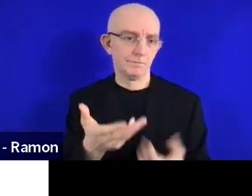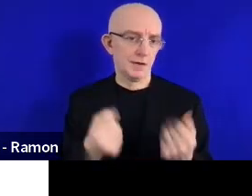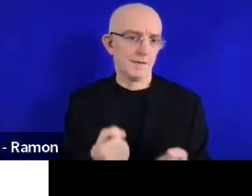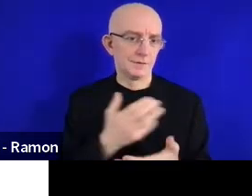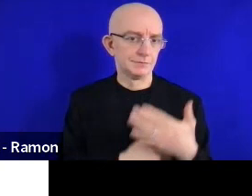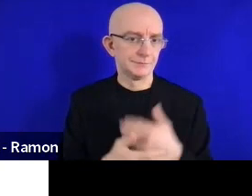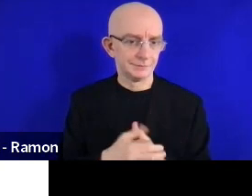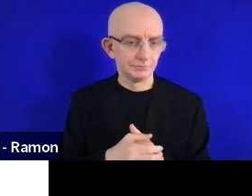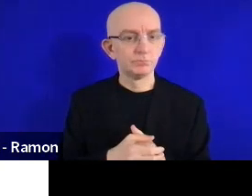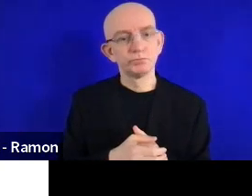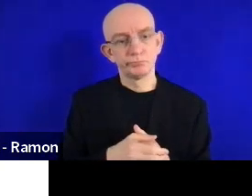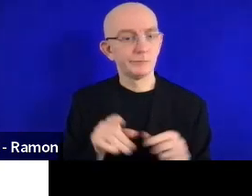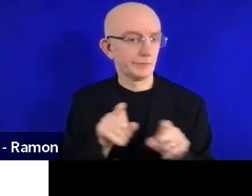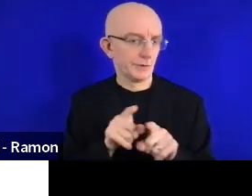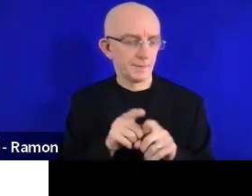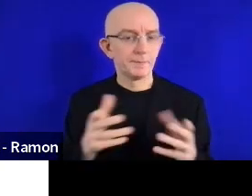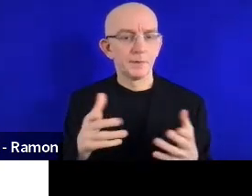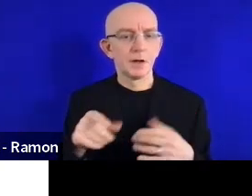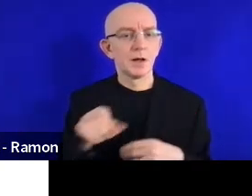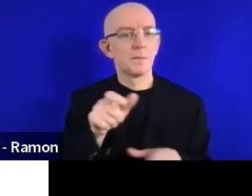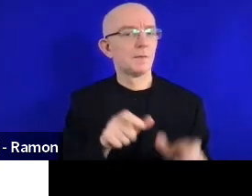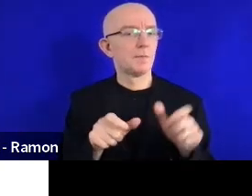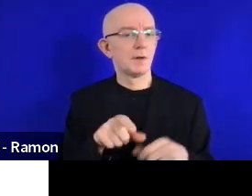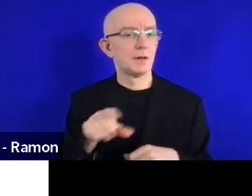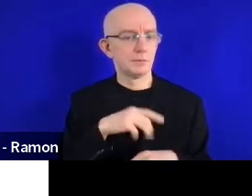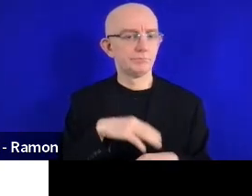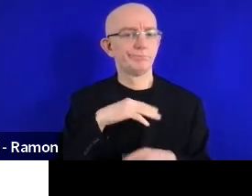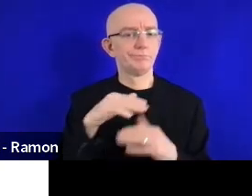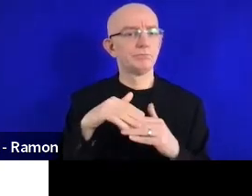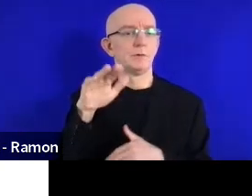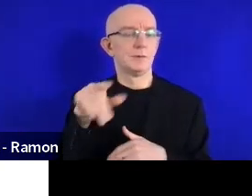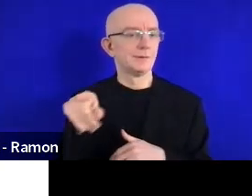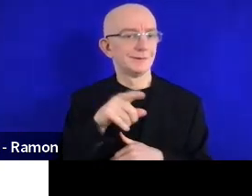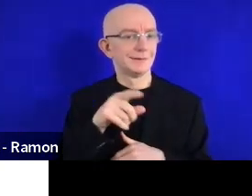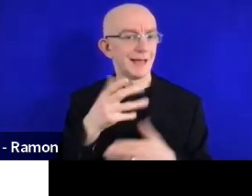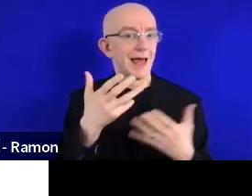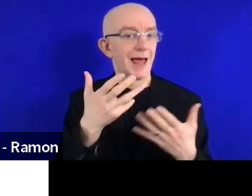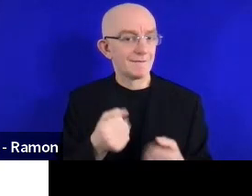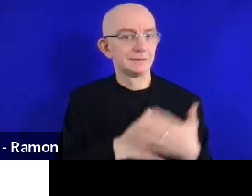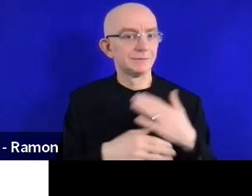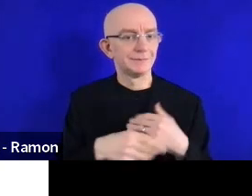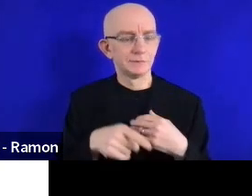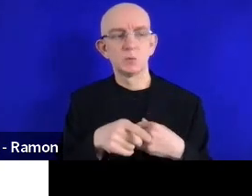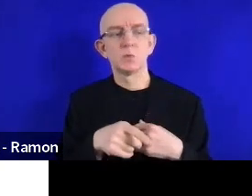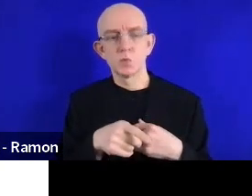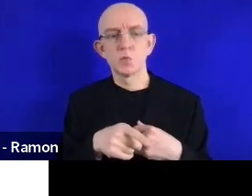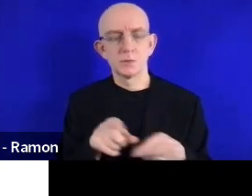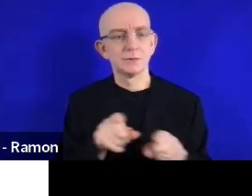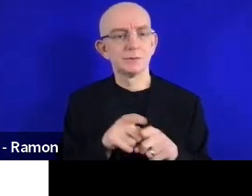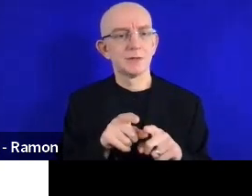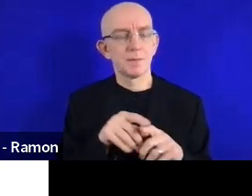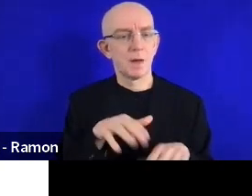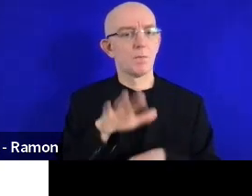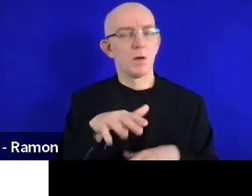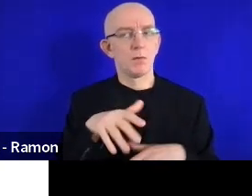Therefore, this called for tweaks within our programming to understand and address the special needs of older persons that